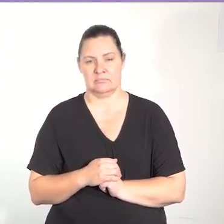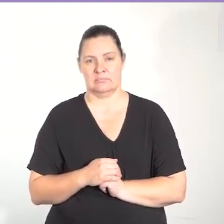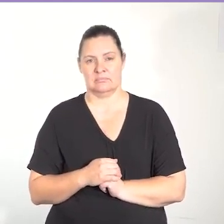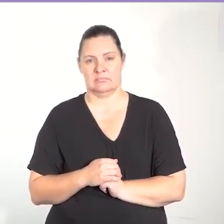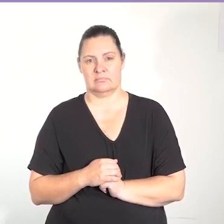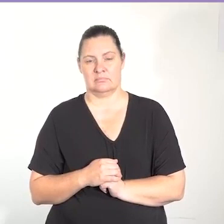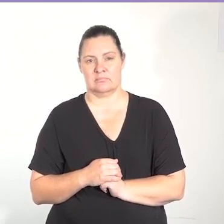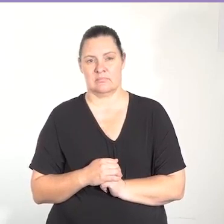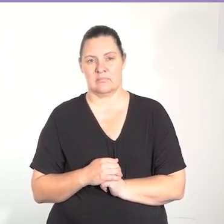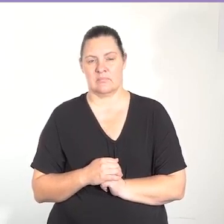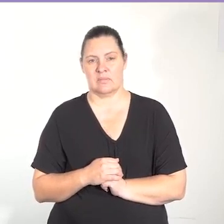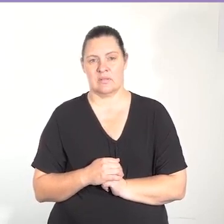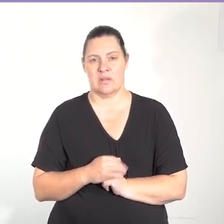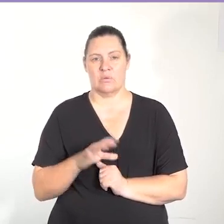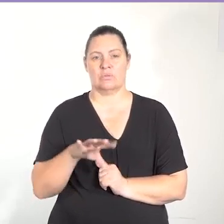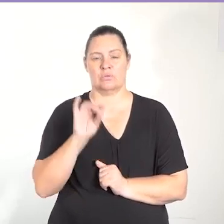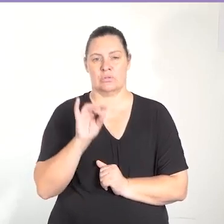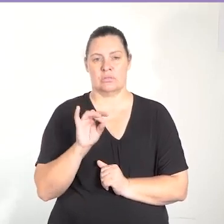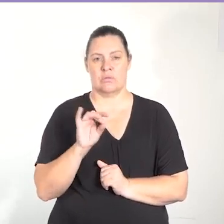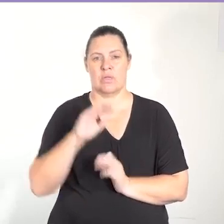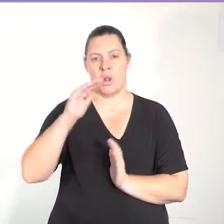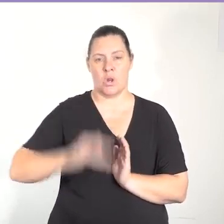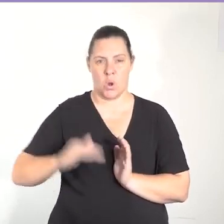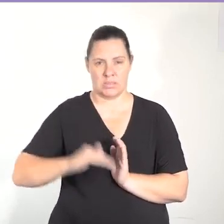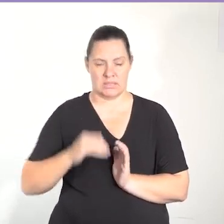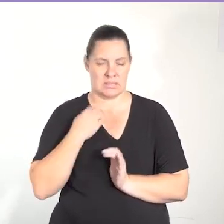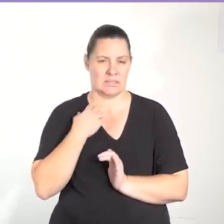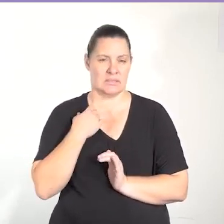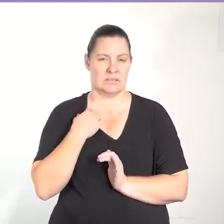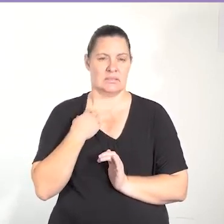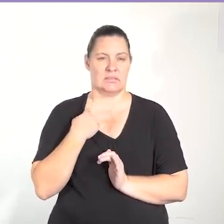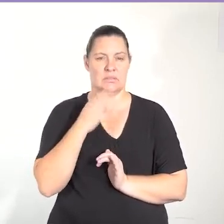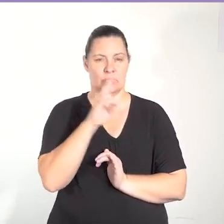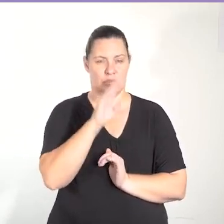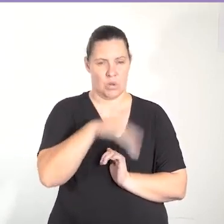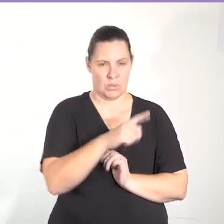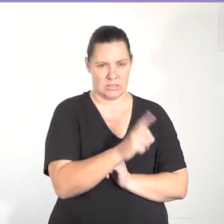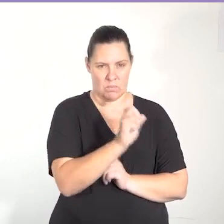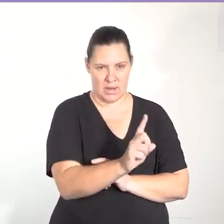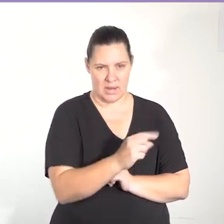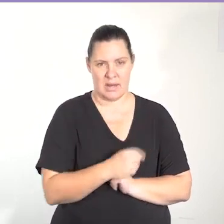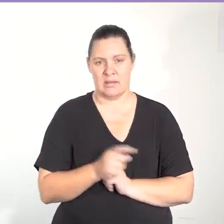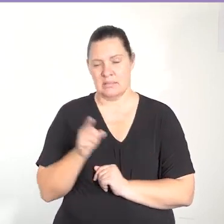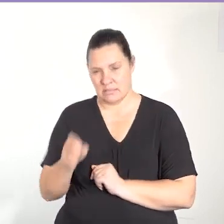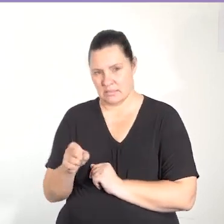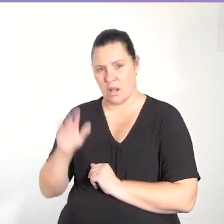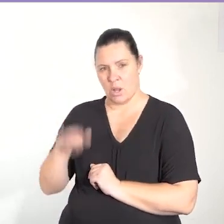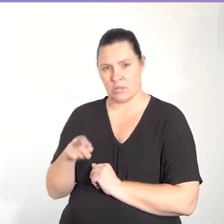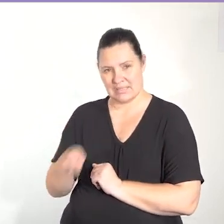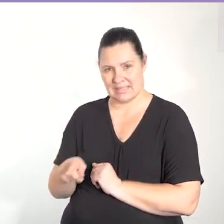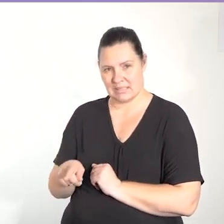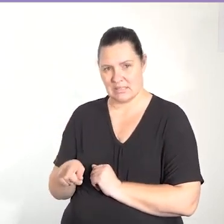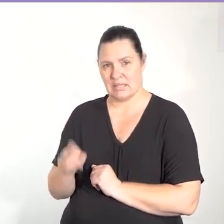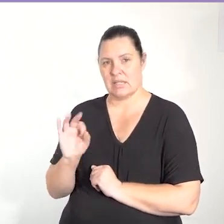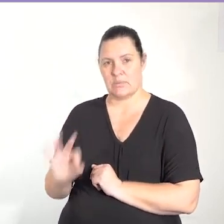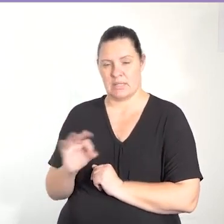In taking those common factors, we are going to choose the ones with the lowest exponent. So 2, the lowest exponent there is 1, and 3, the lowest